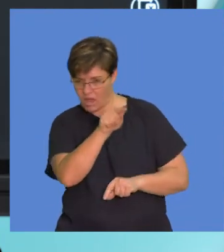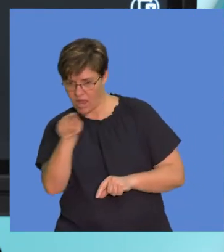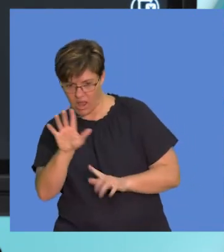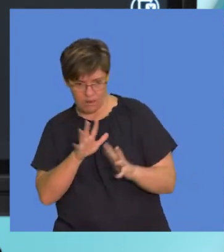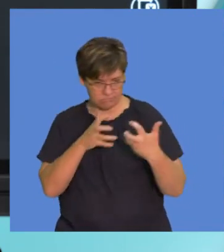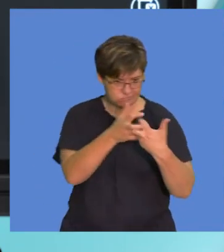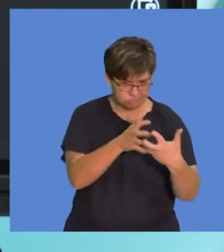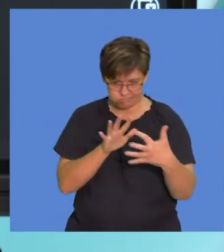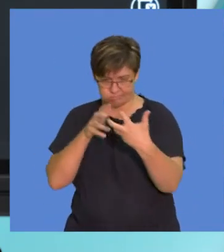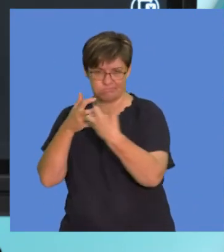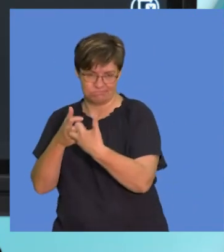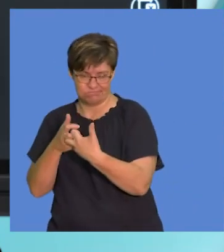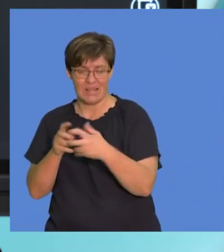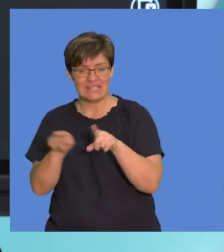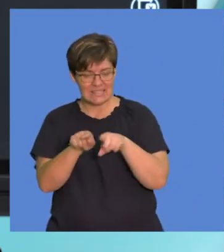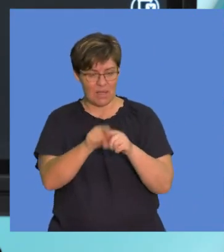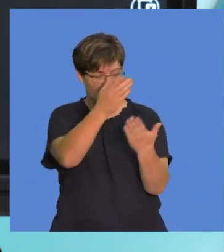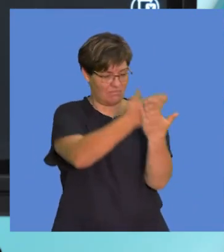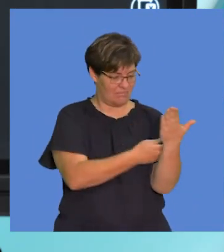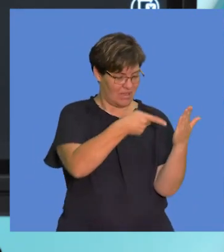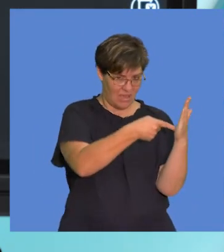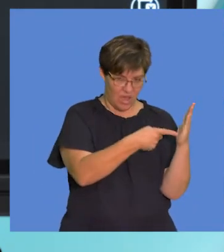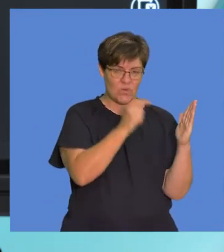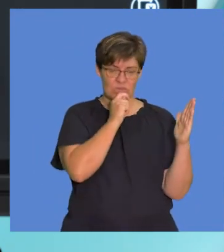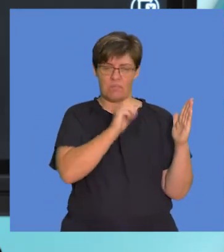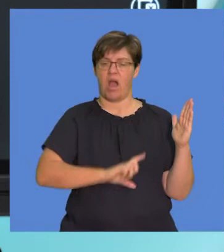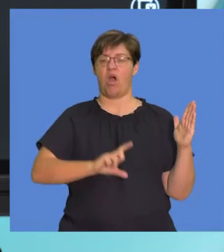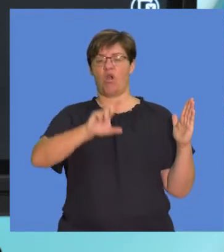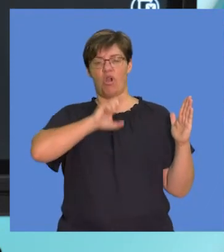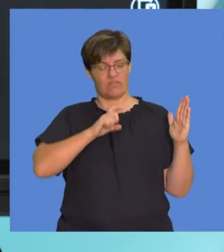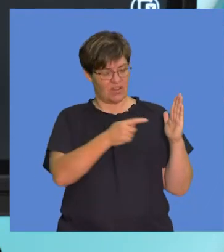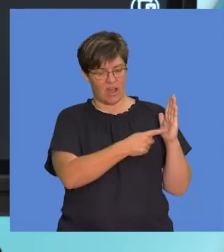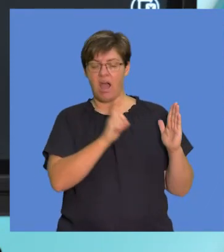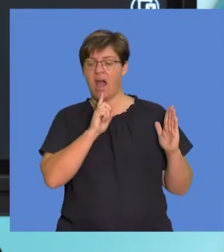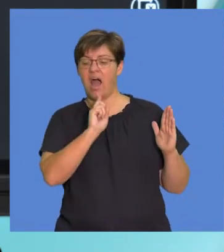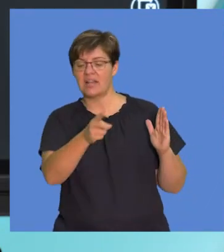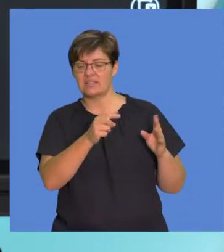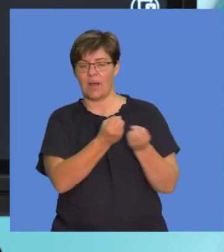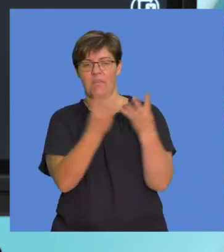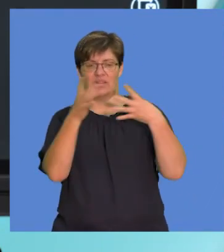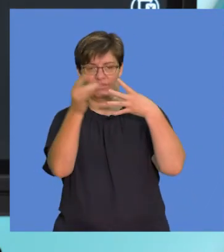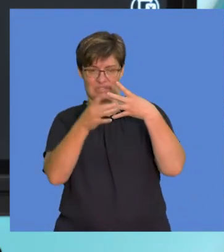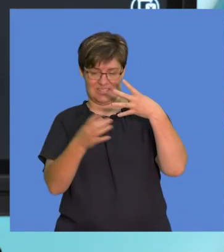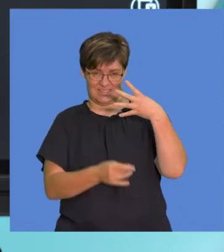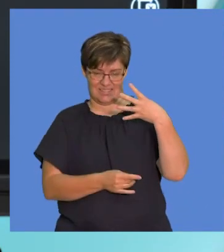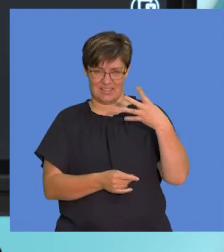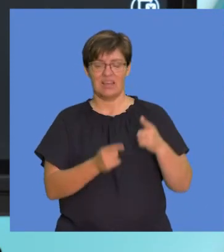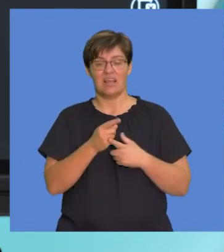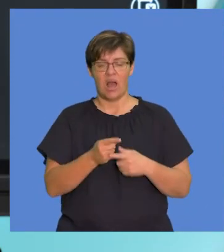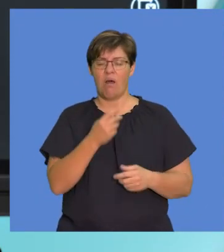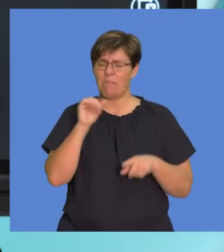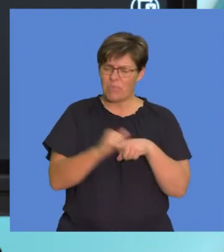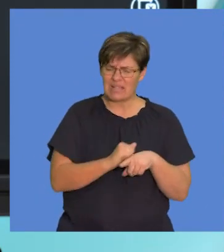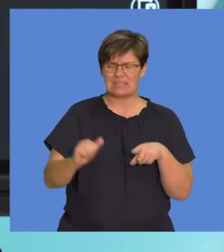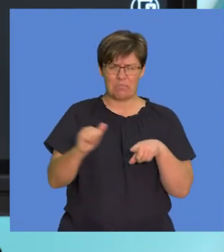we can apply the right strategies, use the data sheet, also get some confidence in as far as answering the multiple